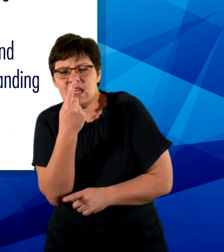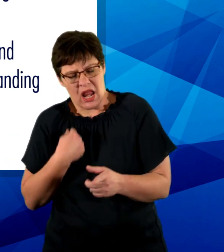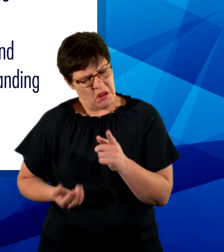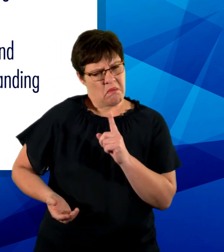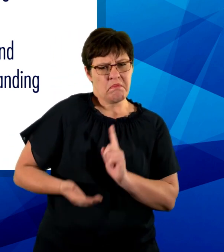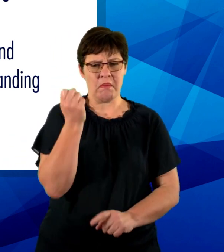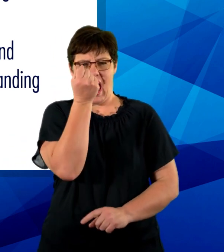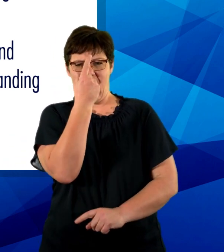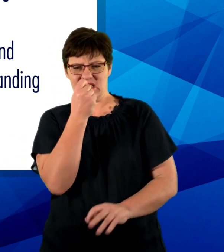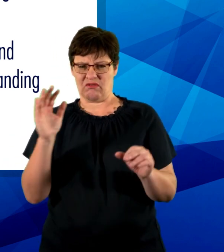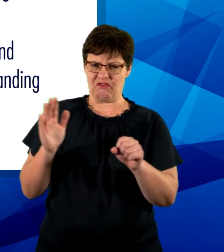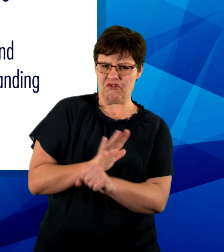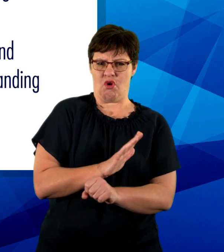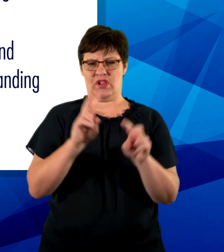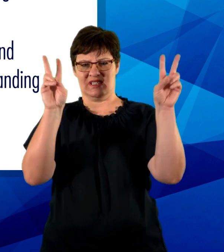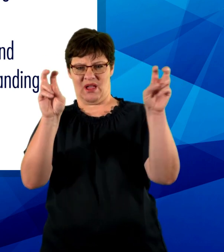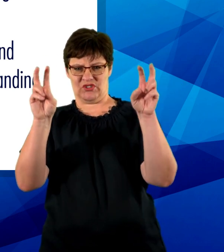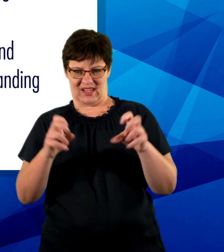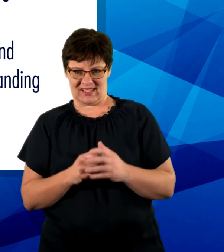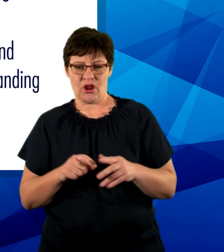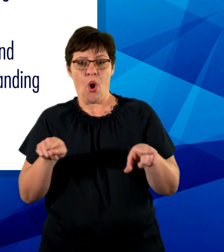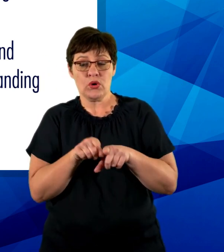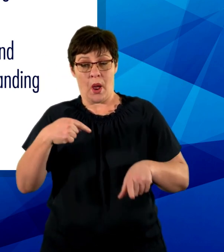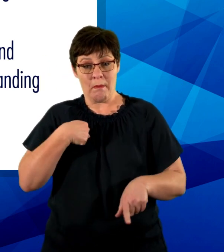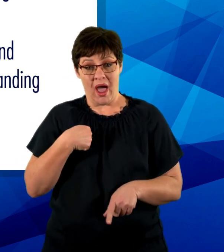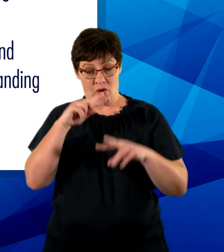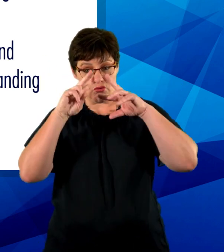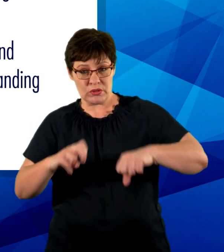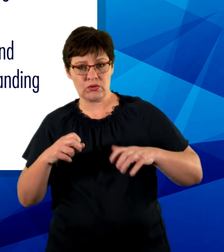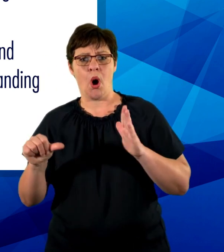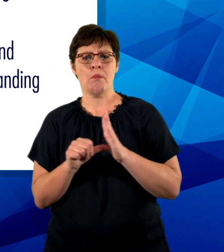of the subject, as well as the significance of your research.